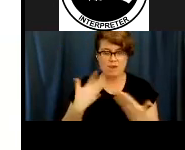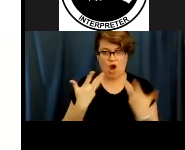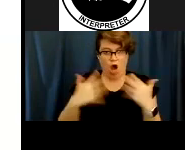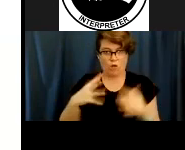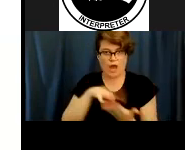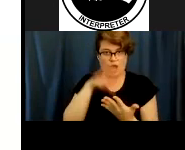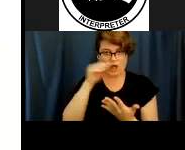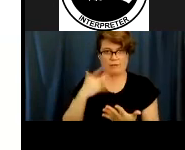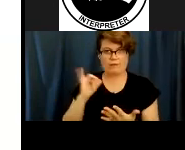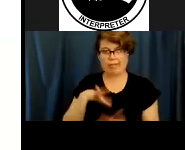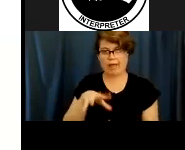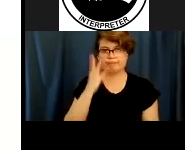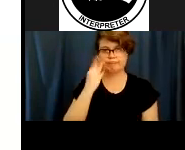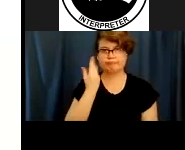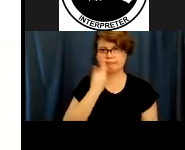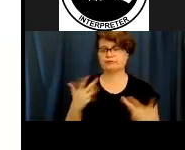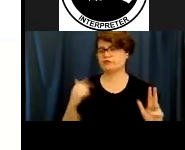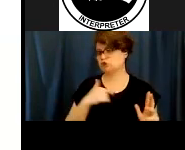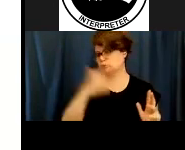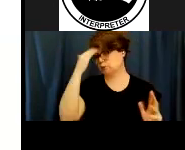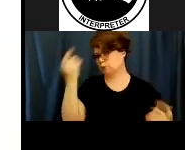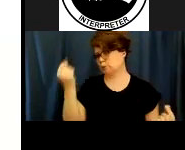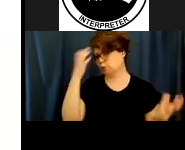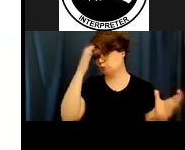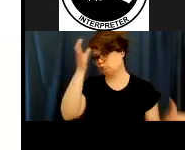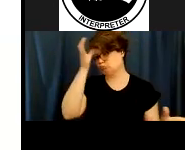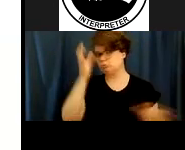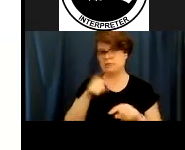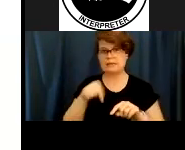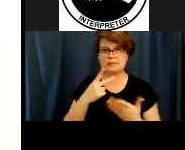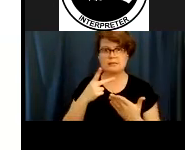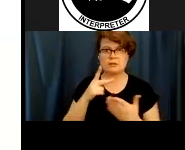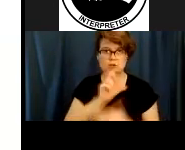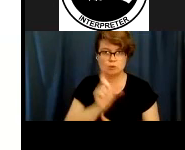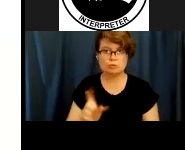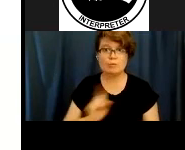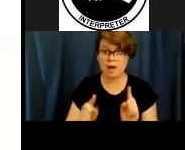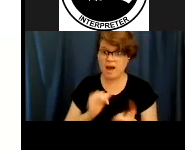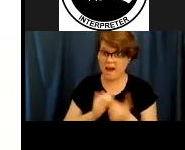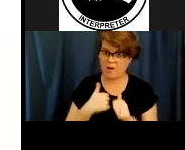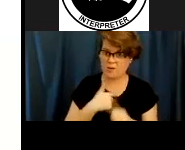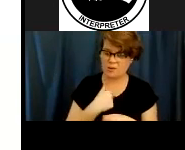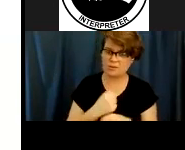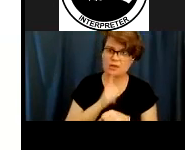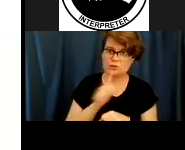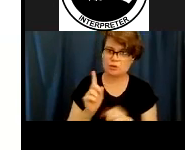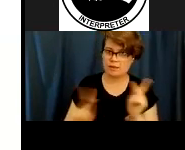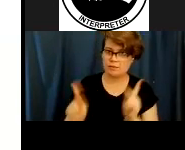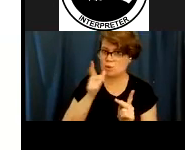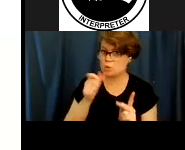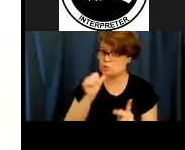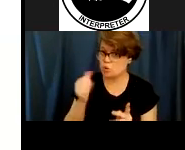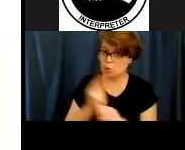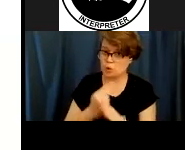we've mastered these tools and this platform, but how are we ensuring folks who don't get to use these platforms